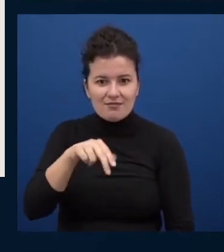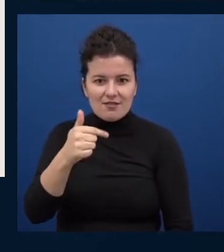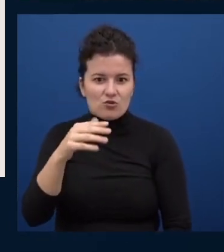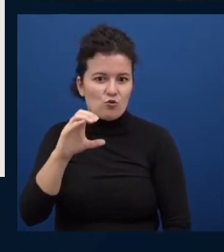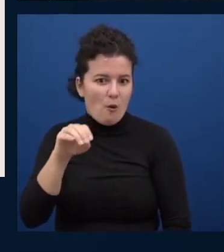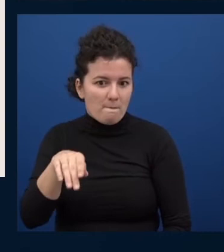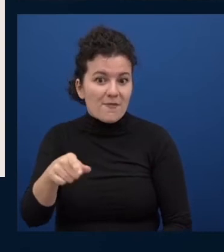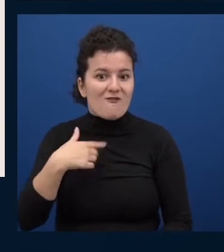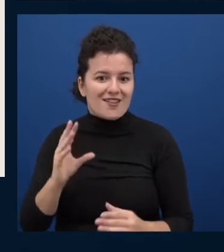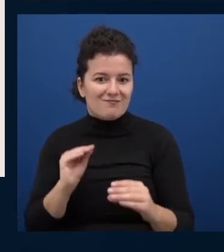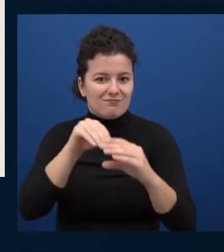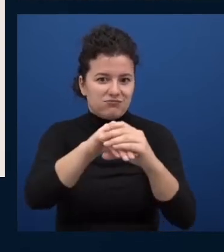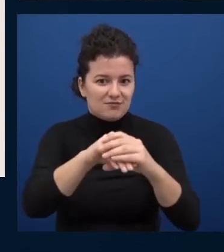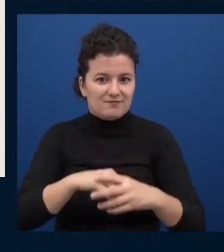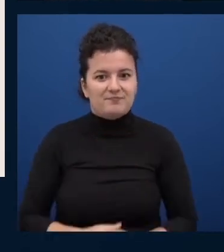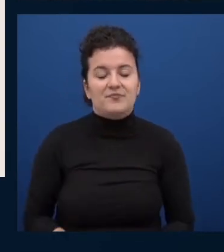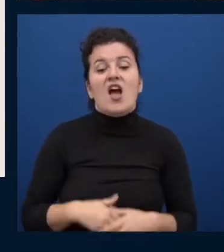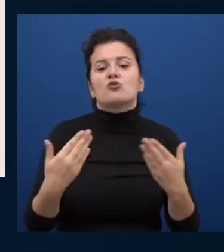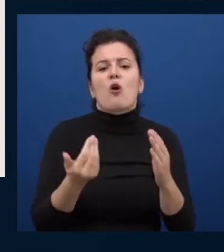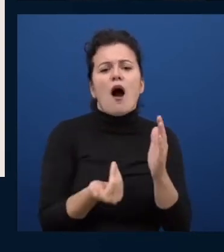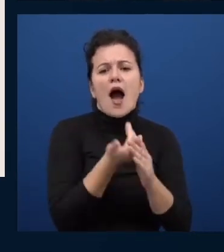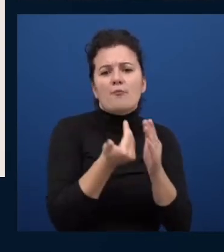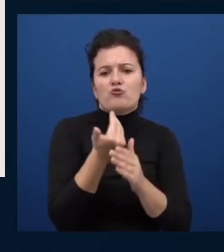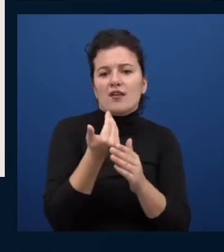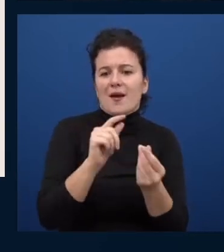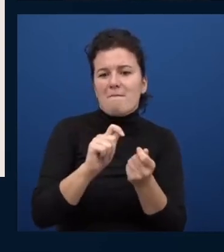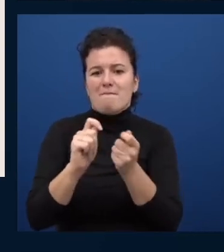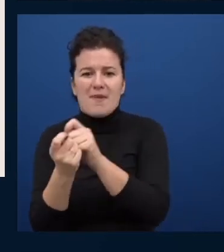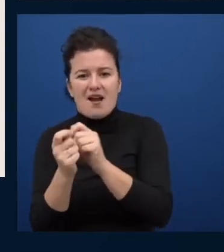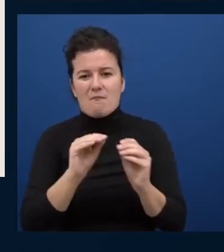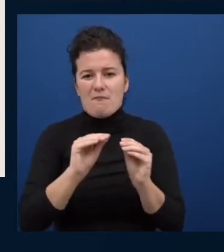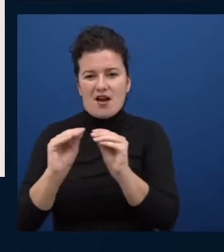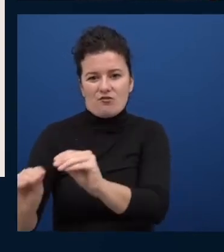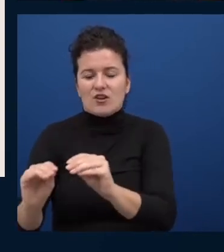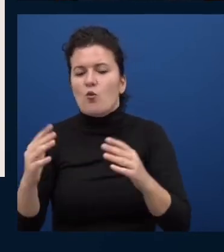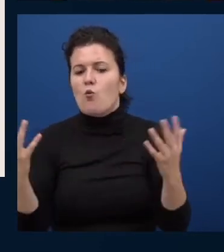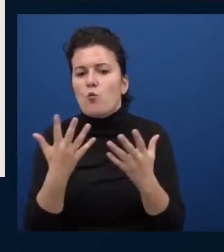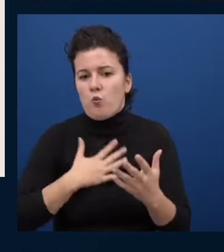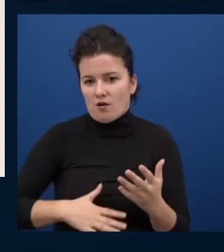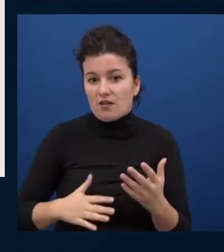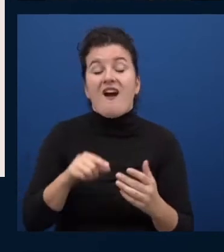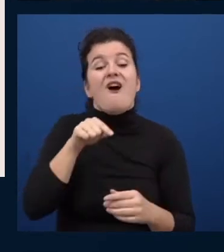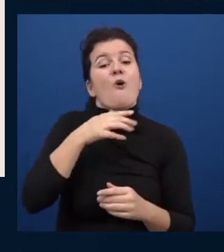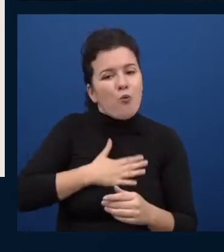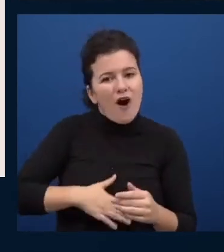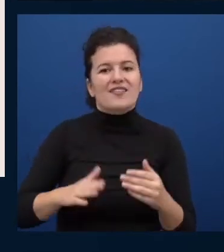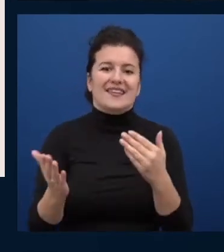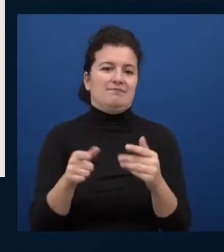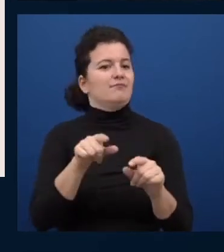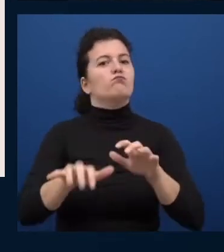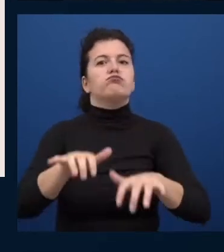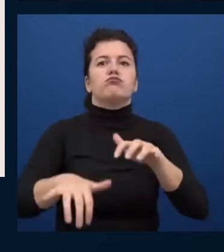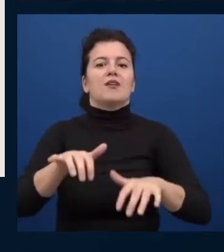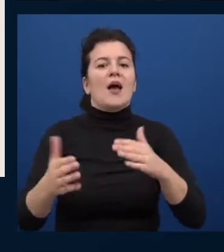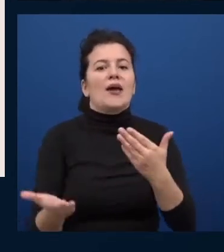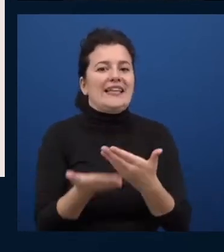Regarding upgrades or migrates, we want to make it as easy as possible, but we also have to note that this is